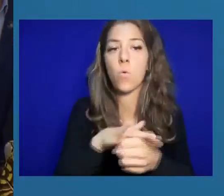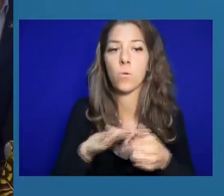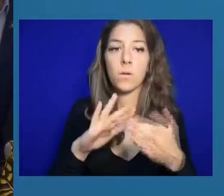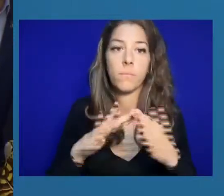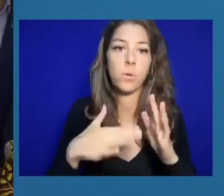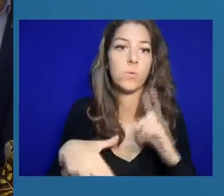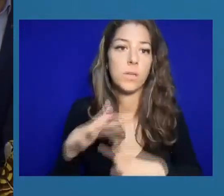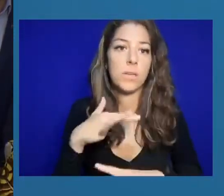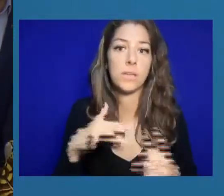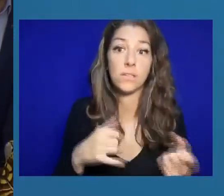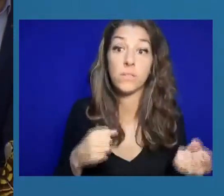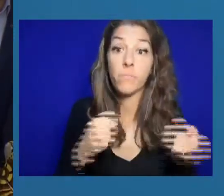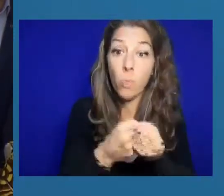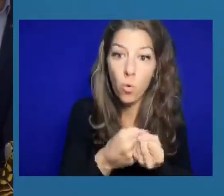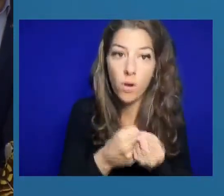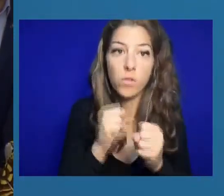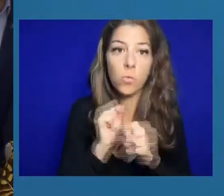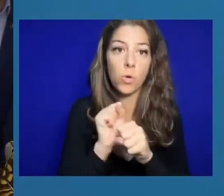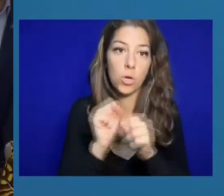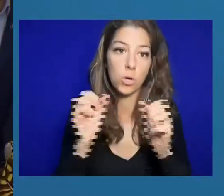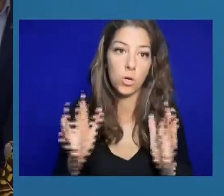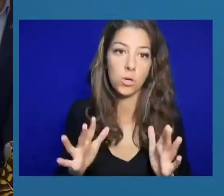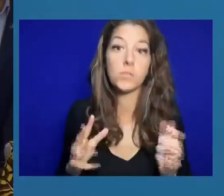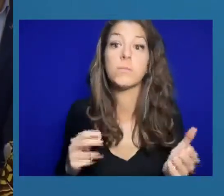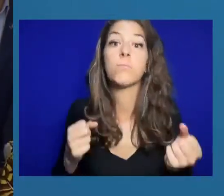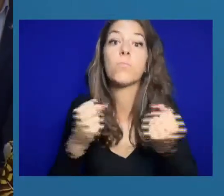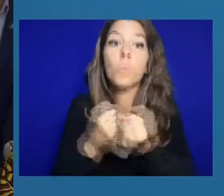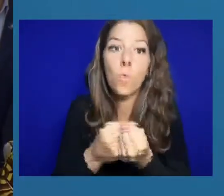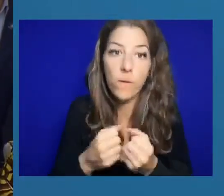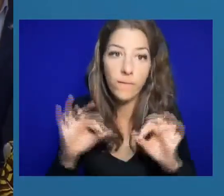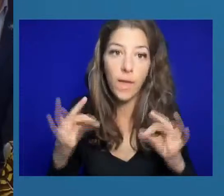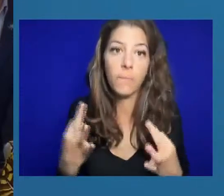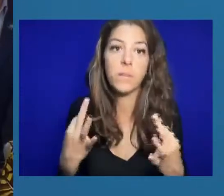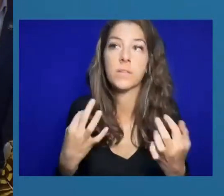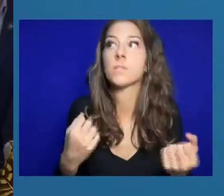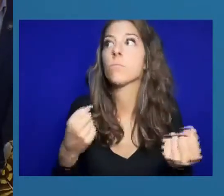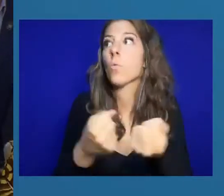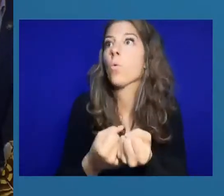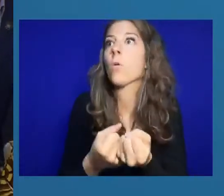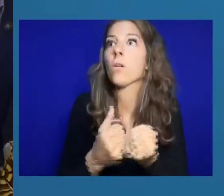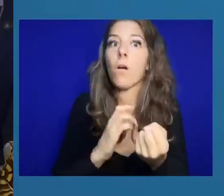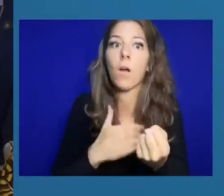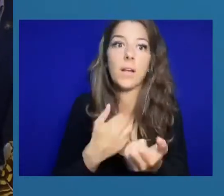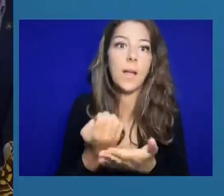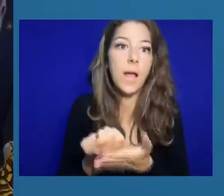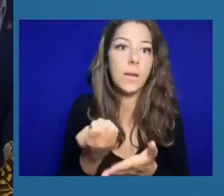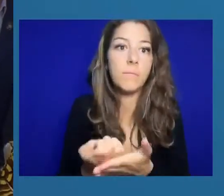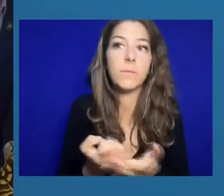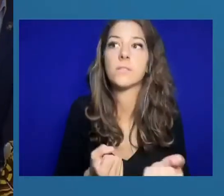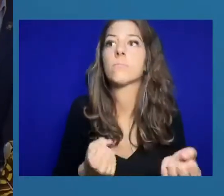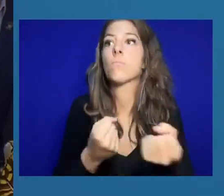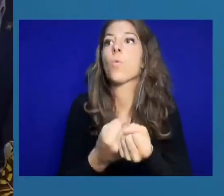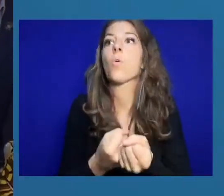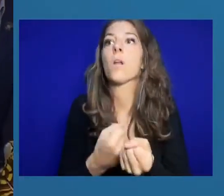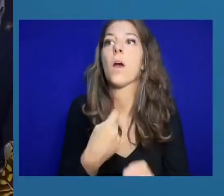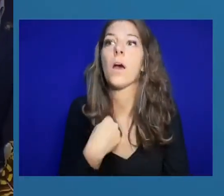that support the workers, that support their families, that support our economy, that support